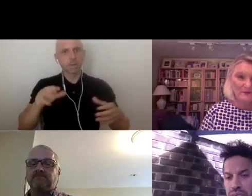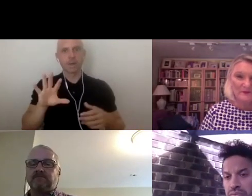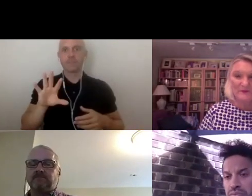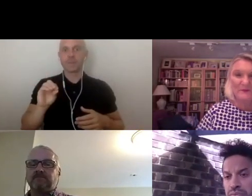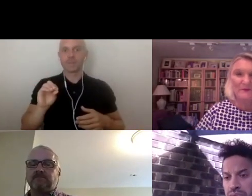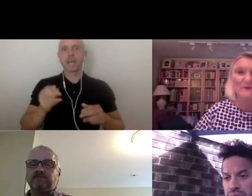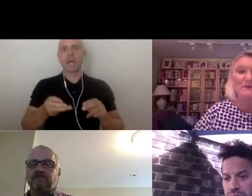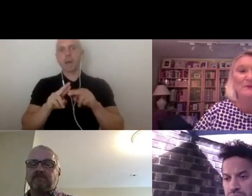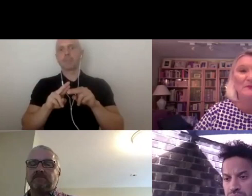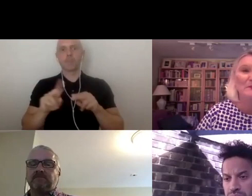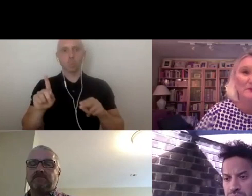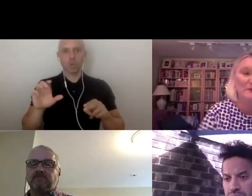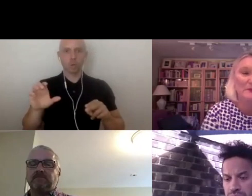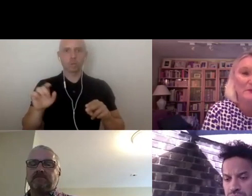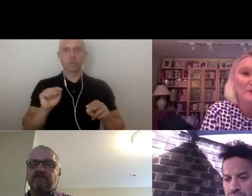Canada,